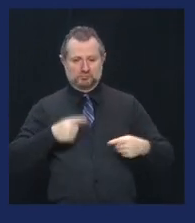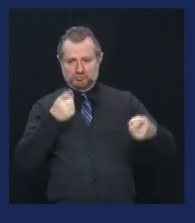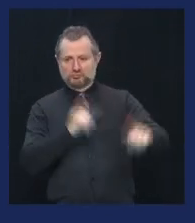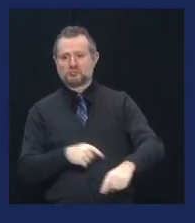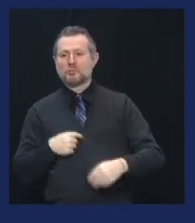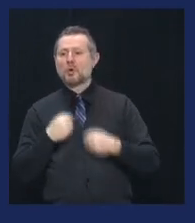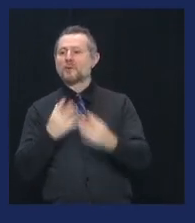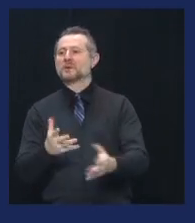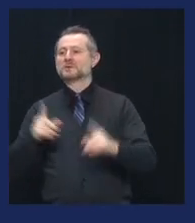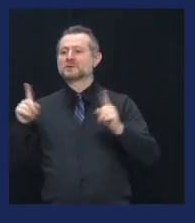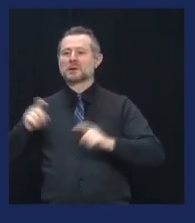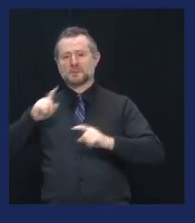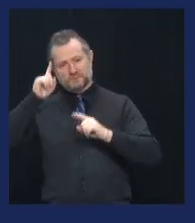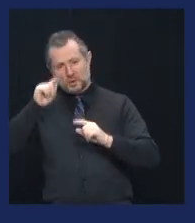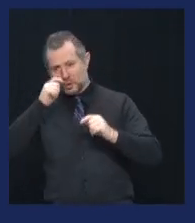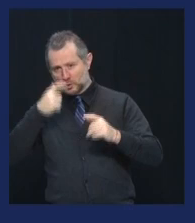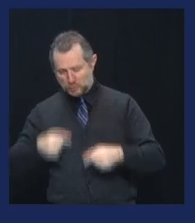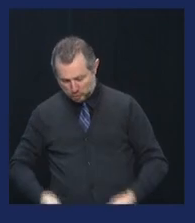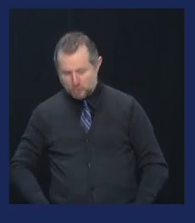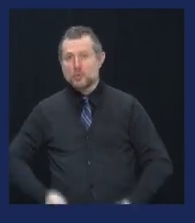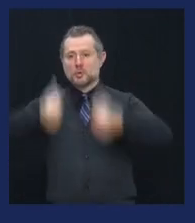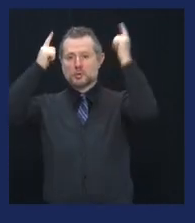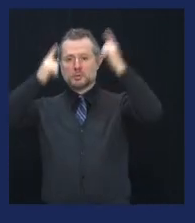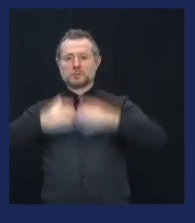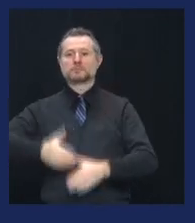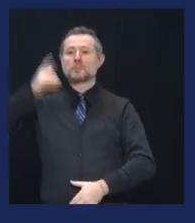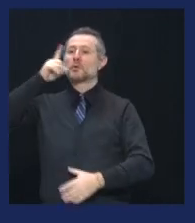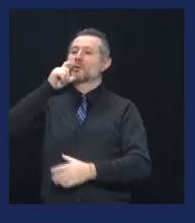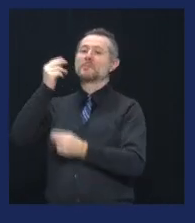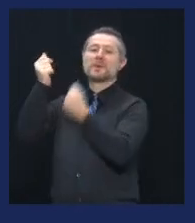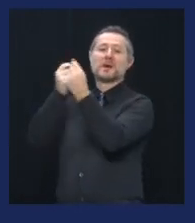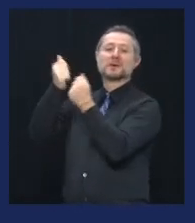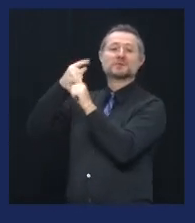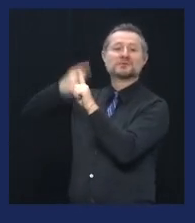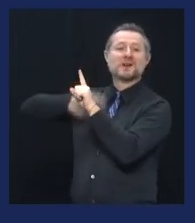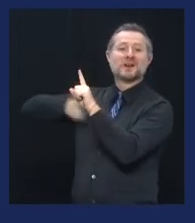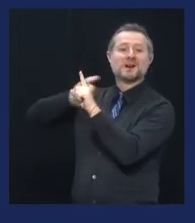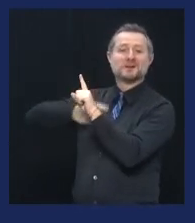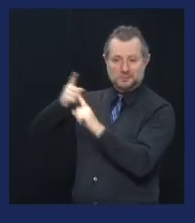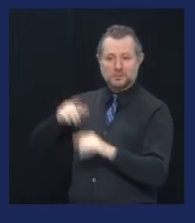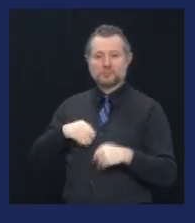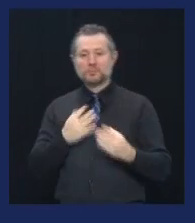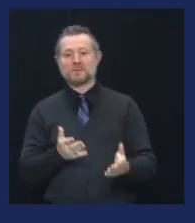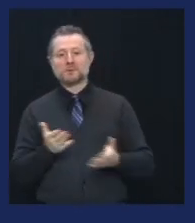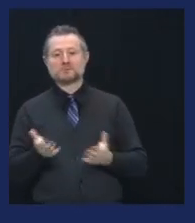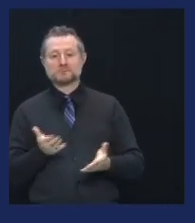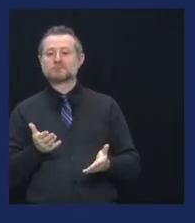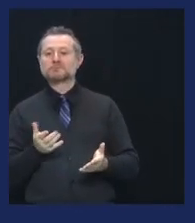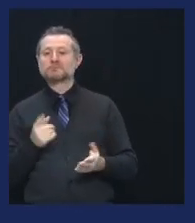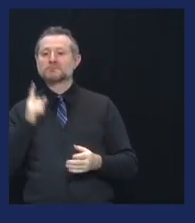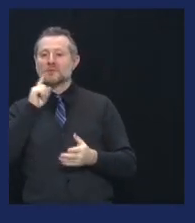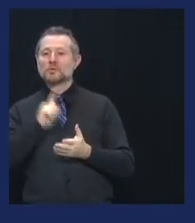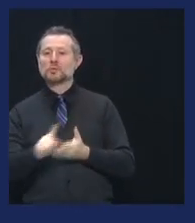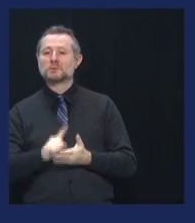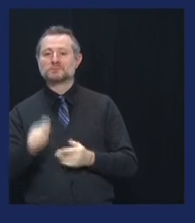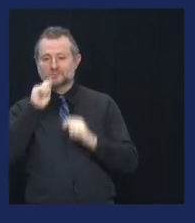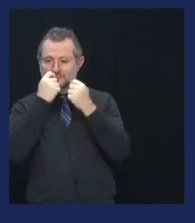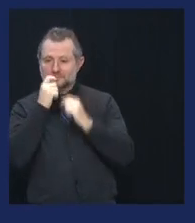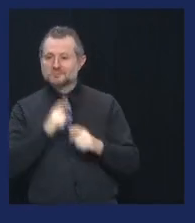their buildings on a regular scheduled basis. We're working with more operators as we